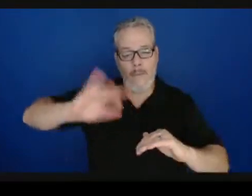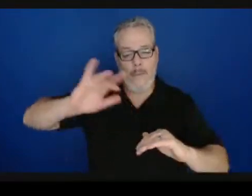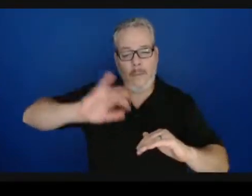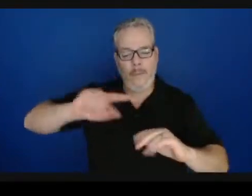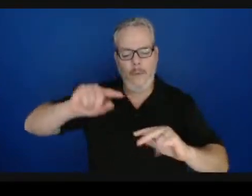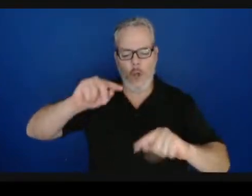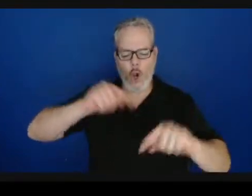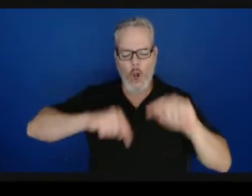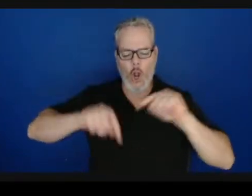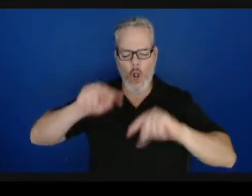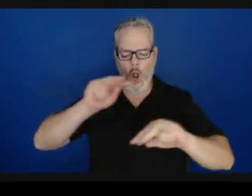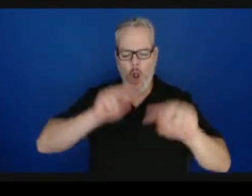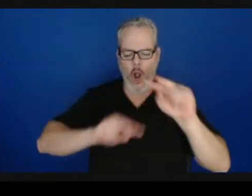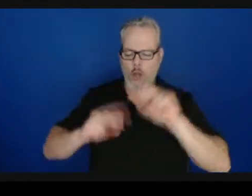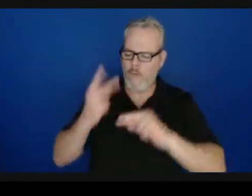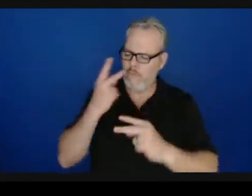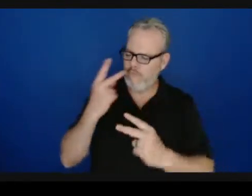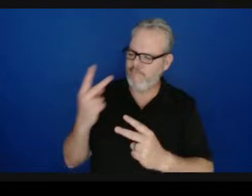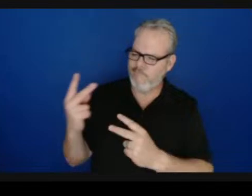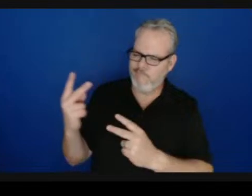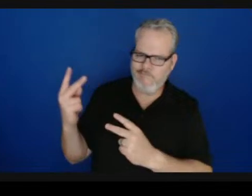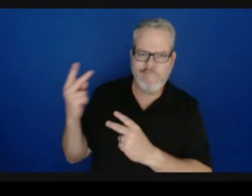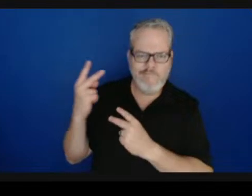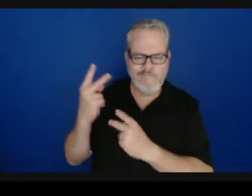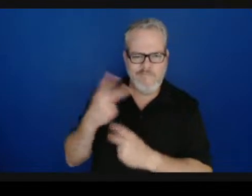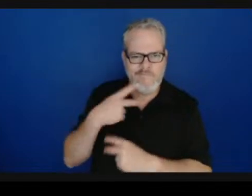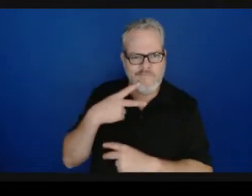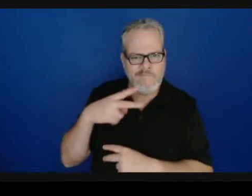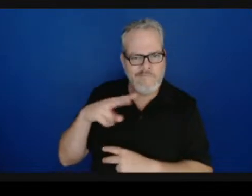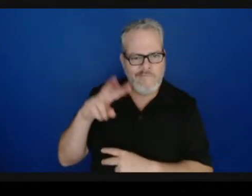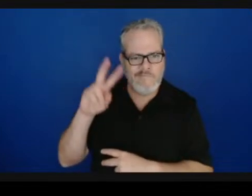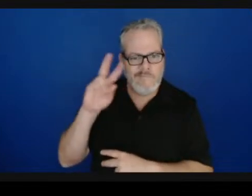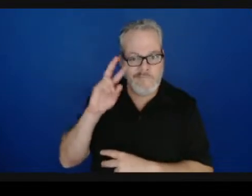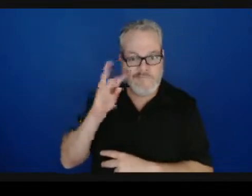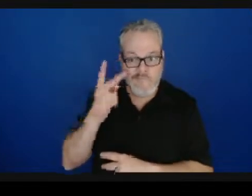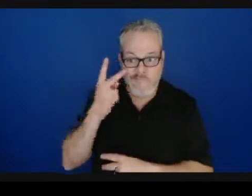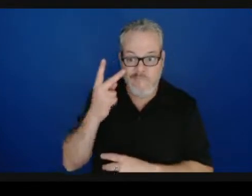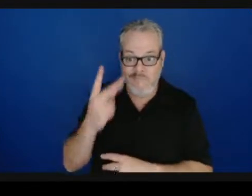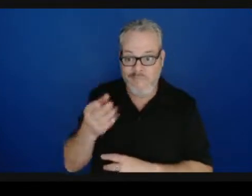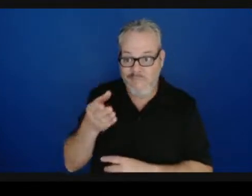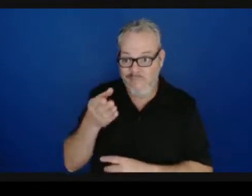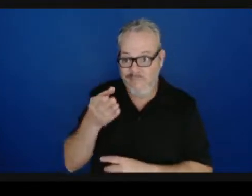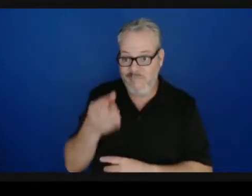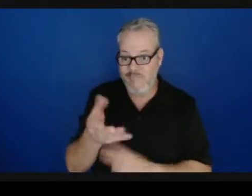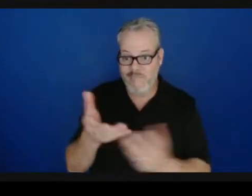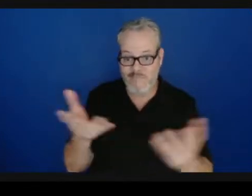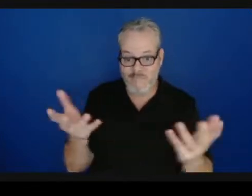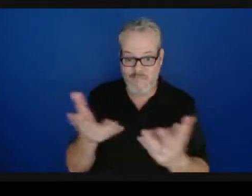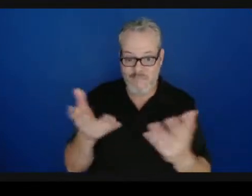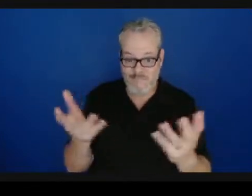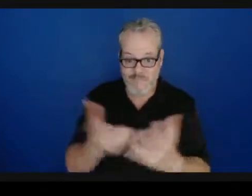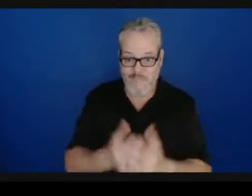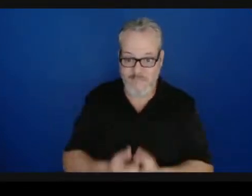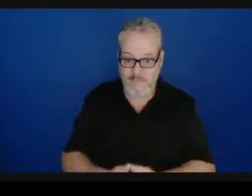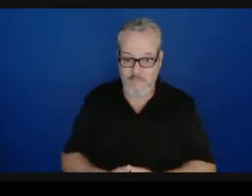gas emissions, come back to the previous day and look at its emission report.